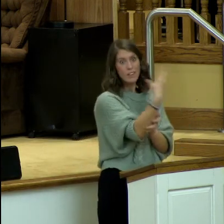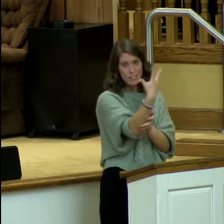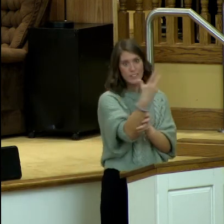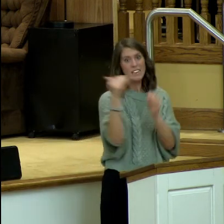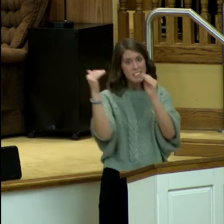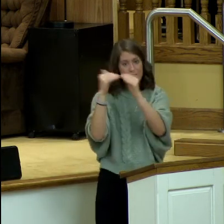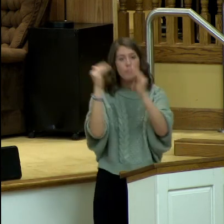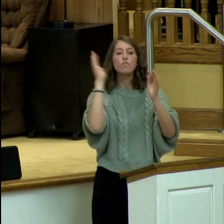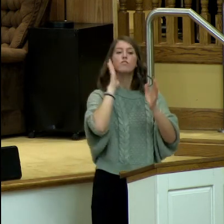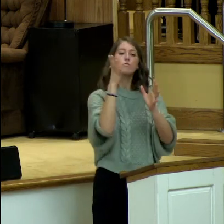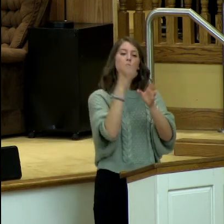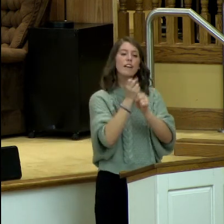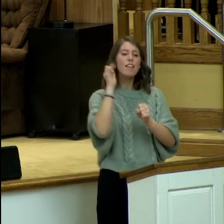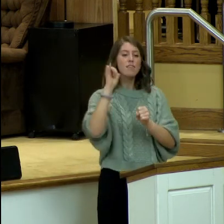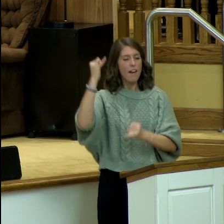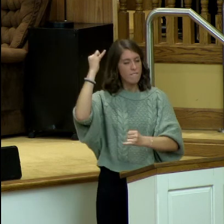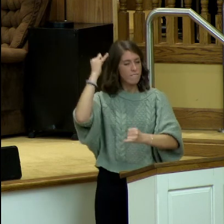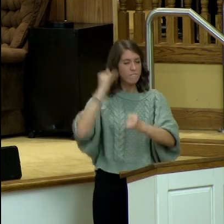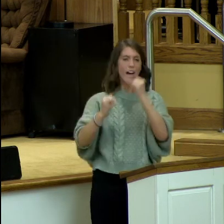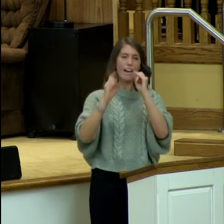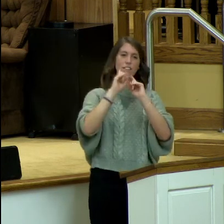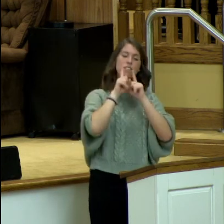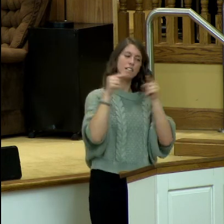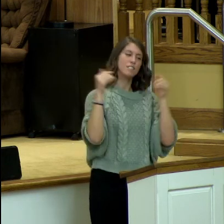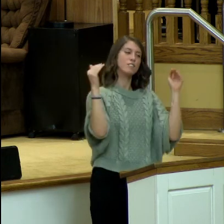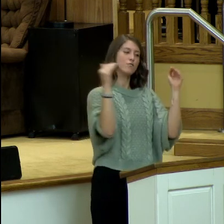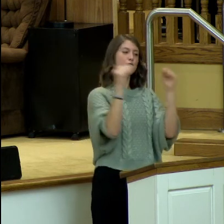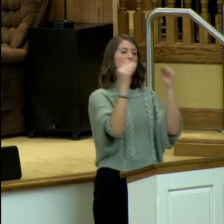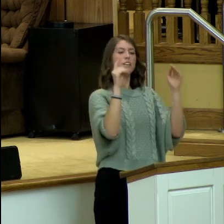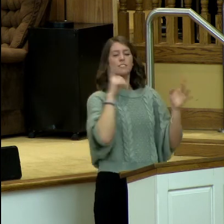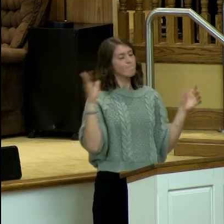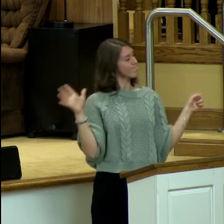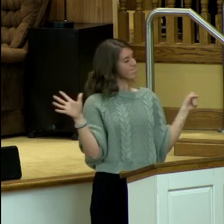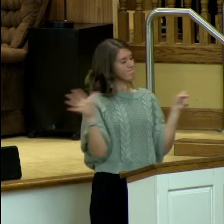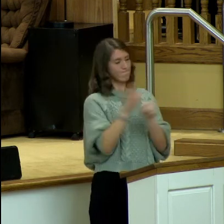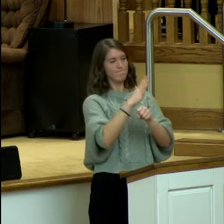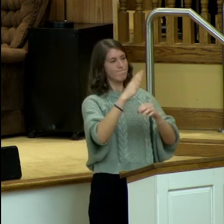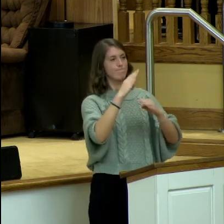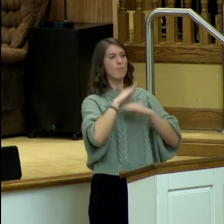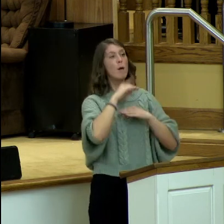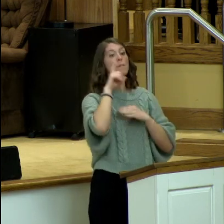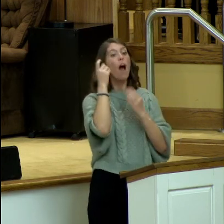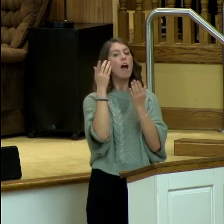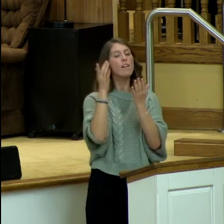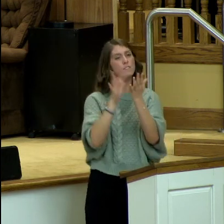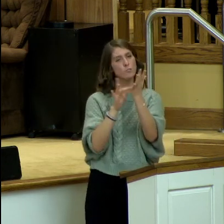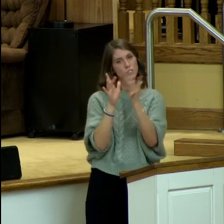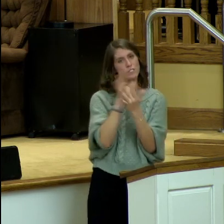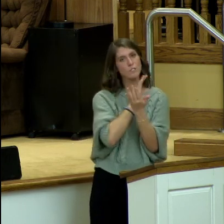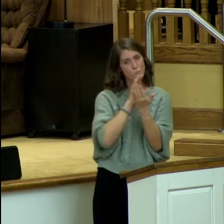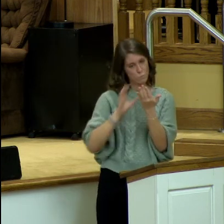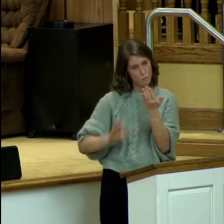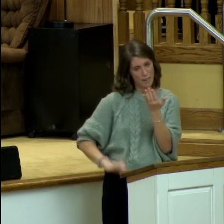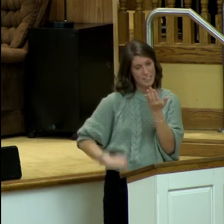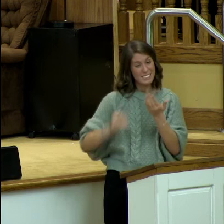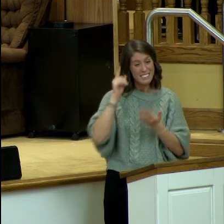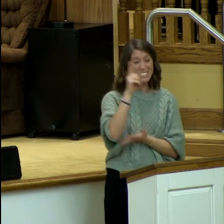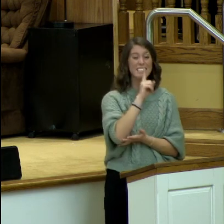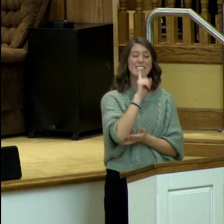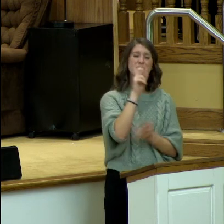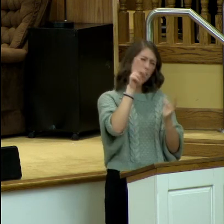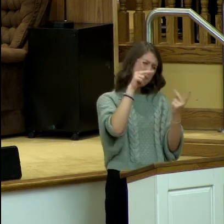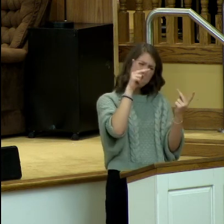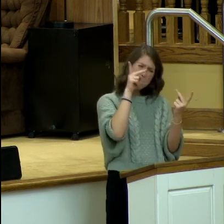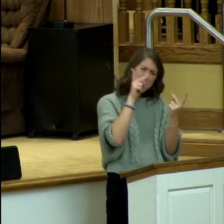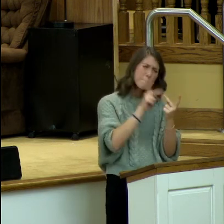those three plus three equals, you're going to get that final answer. The equation is complete because of Jesus Christ. He is the